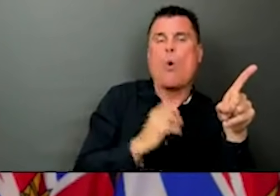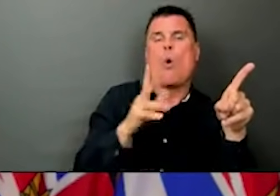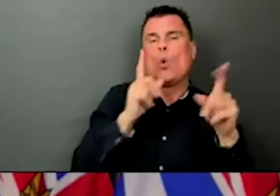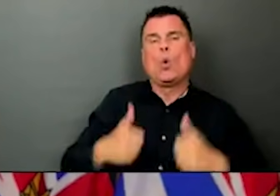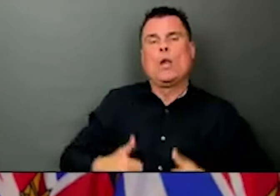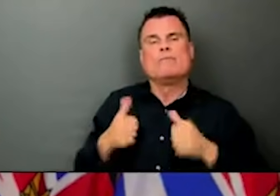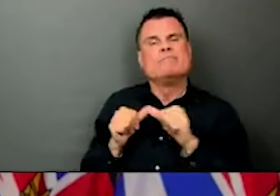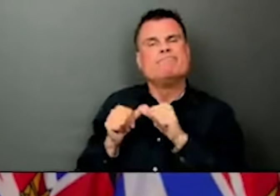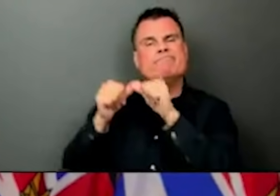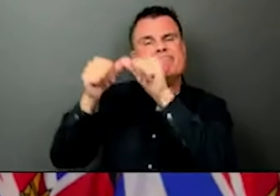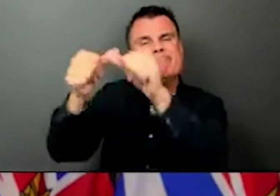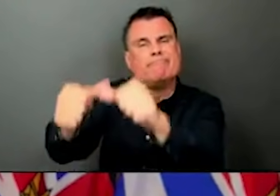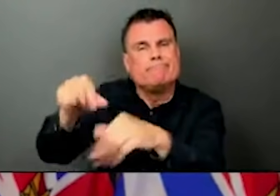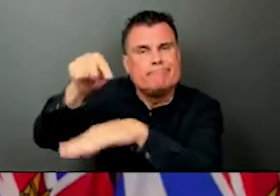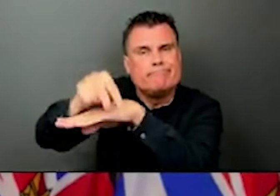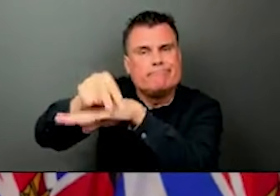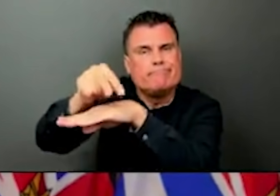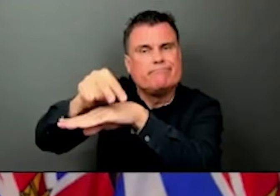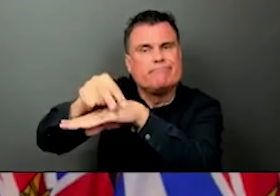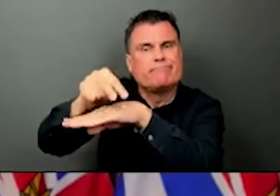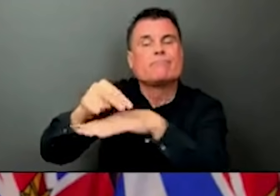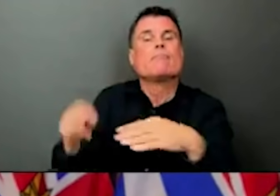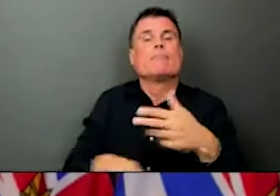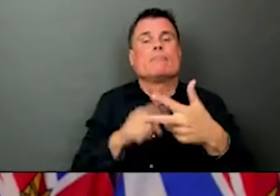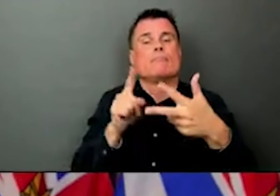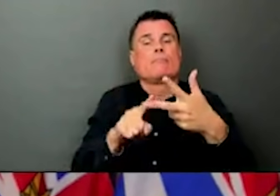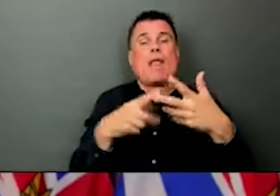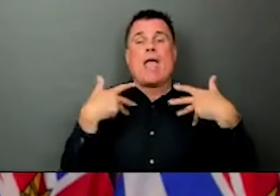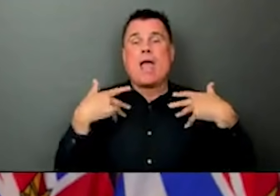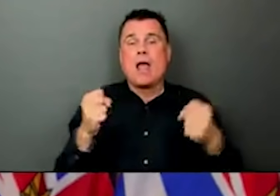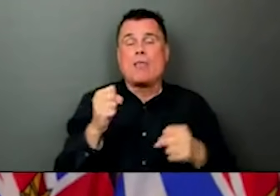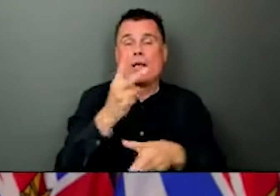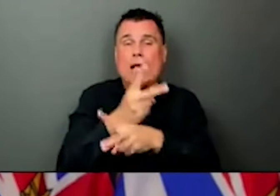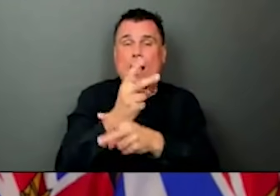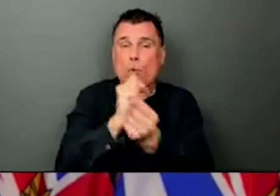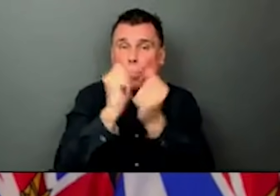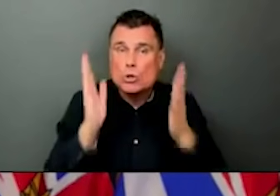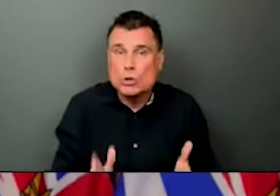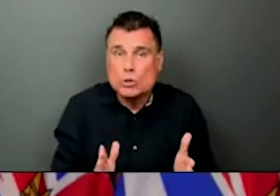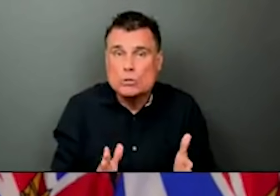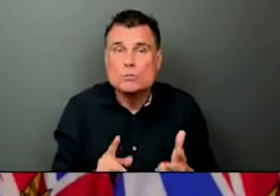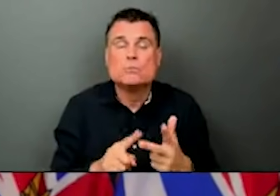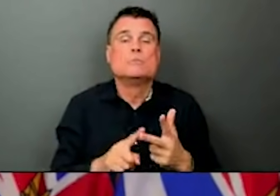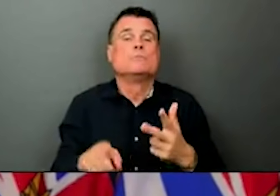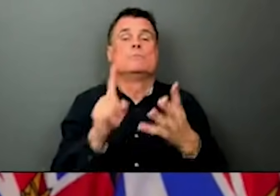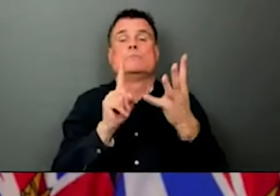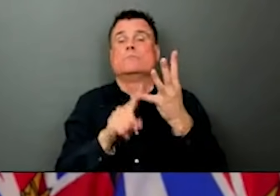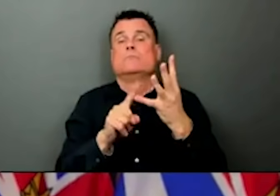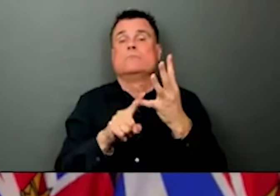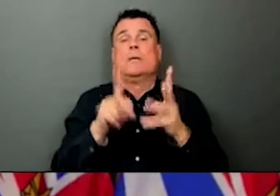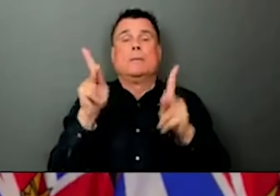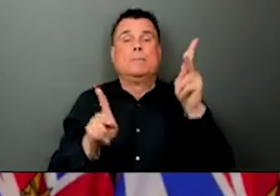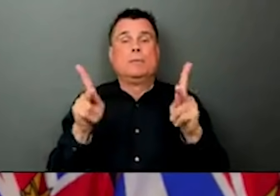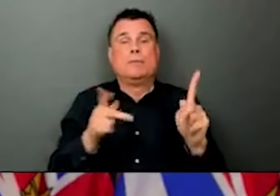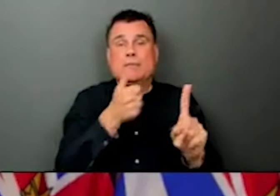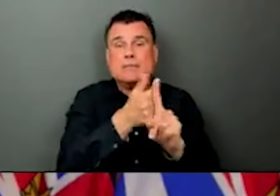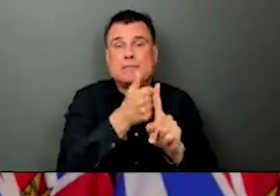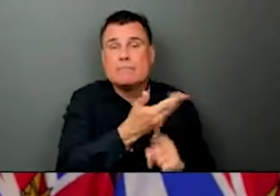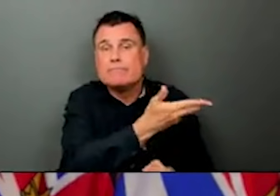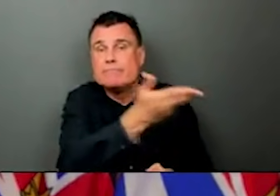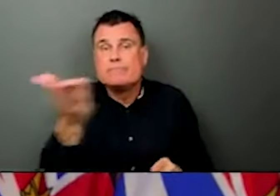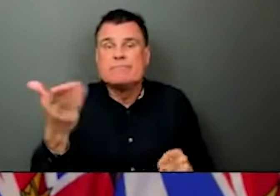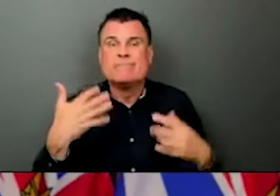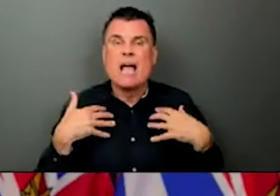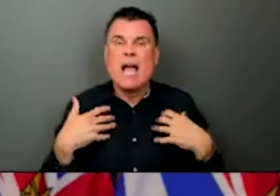Other healthcare workers as well, and then those that are clinically vulnerable, who started were able to book for